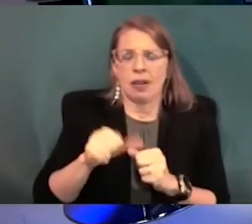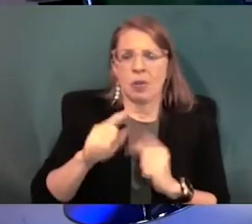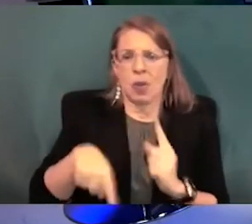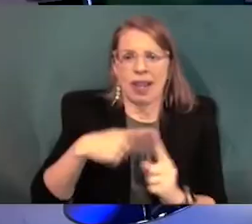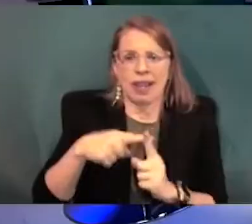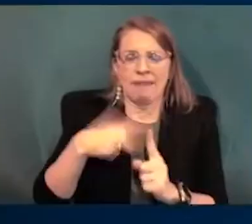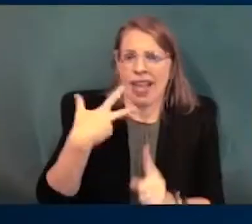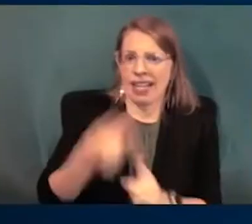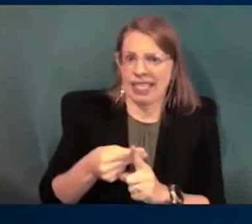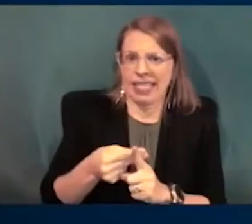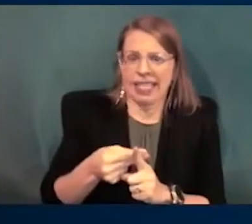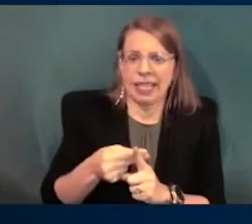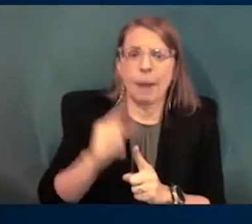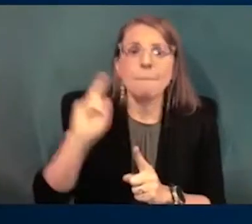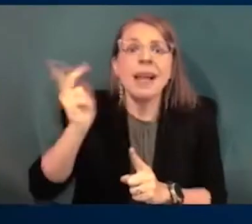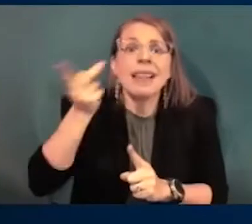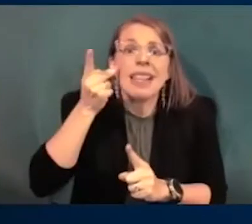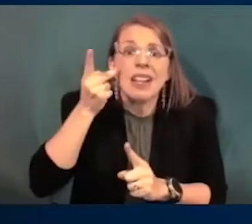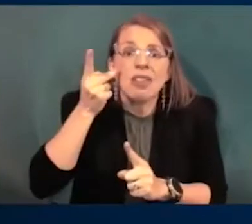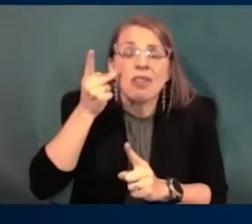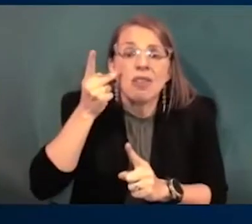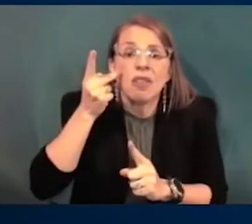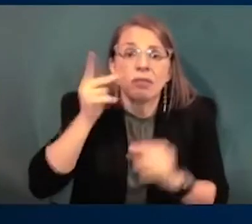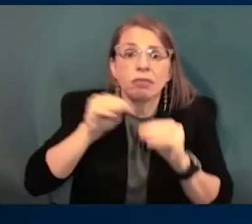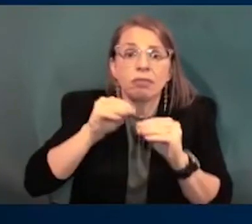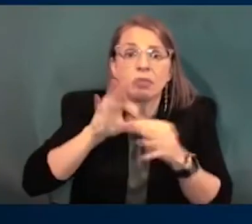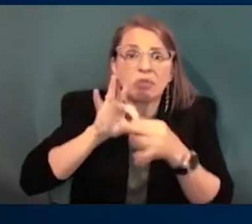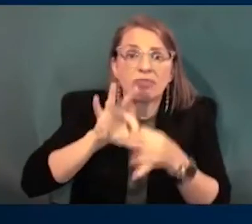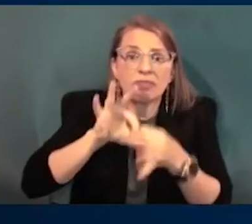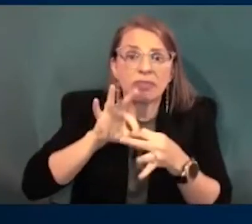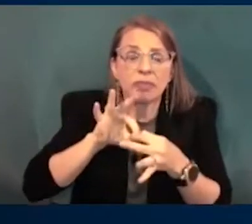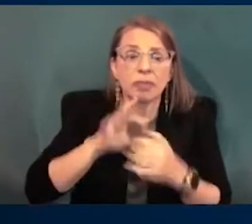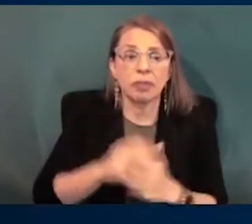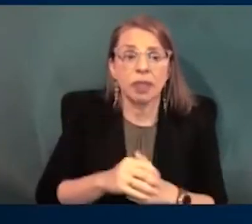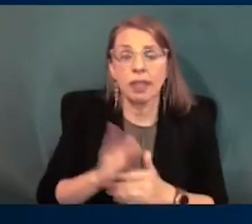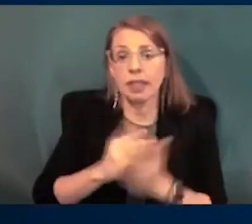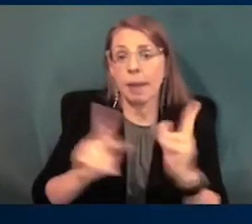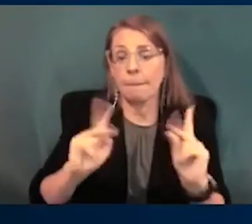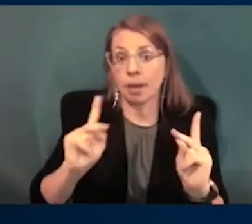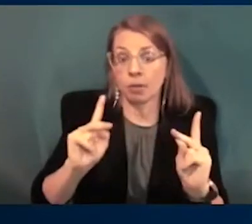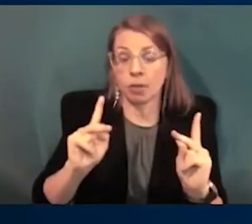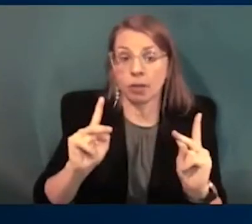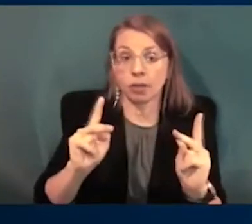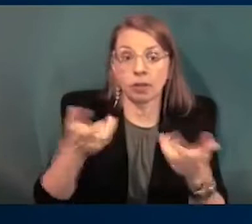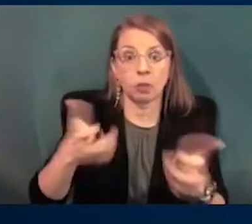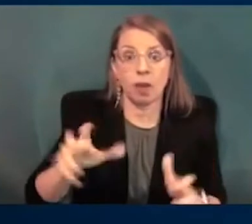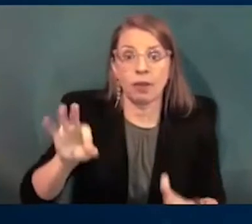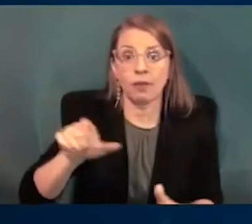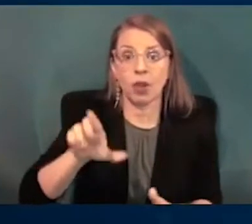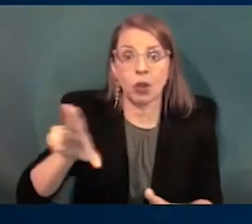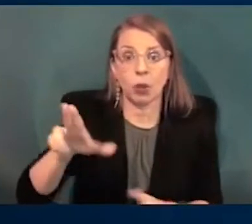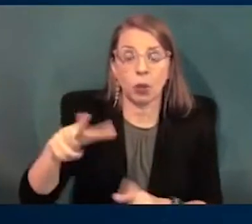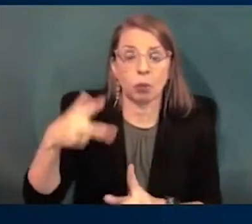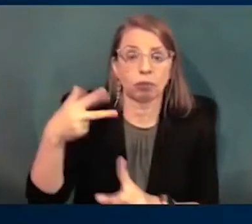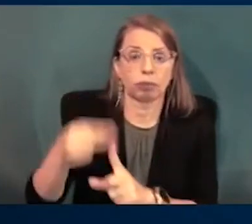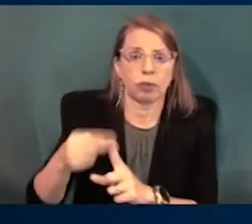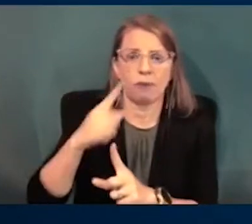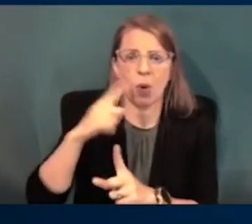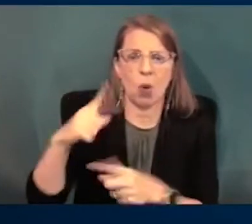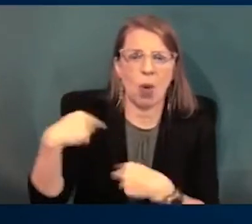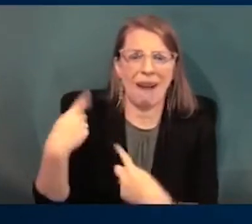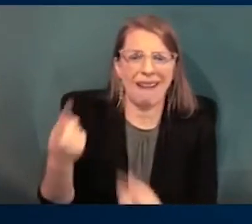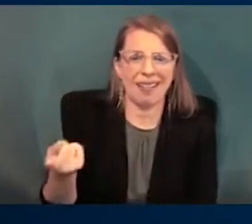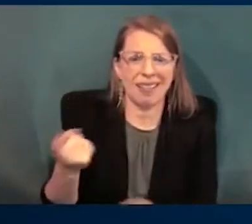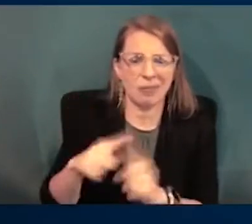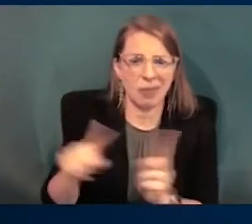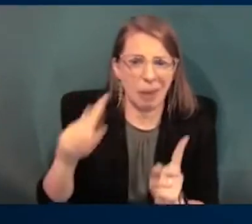so politically polarizing. I mean, there have been people who didn't want to take influenza vaccine for a while, but I can't say that it was a